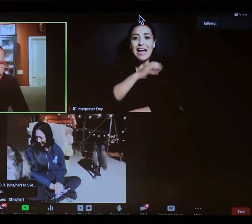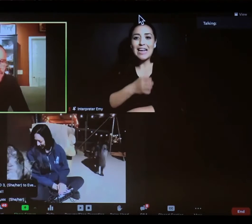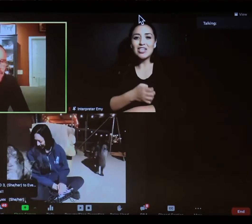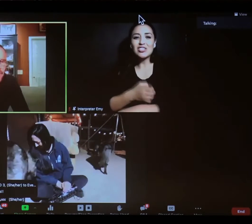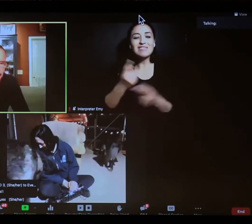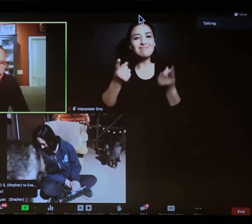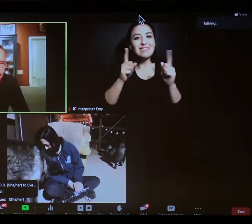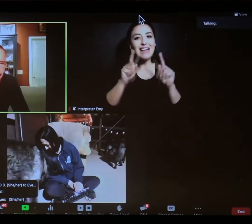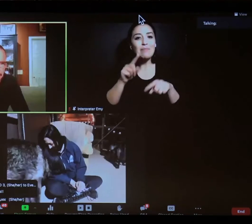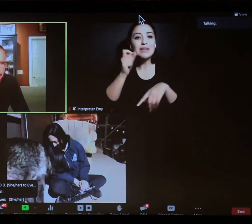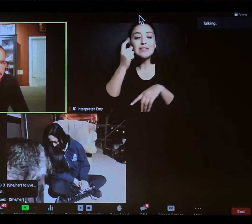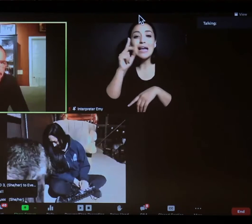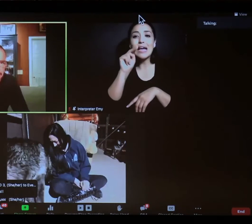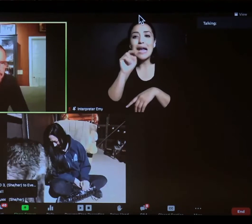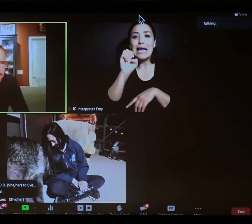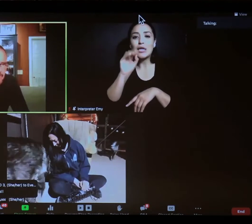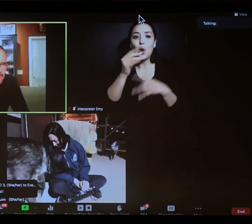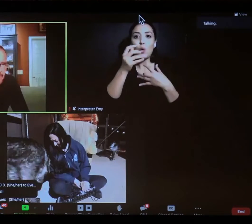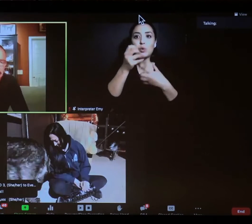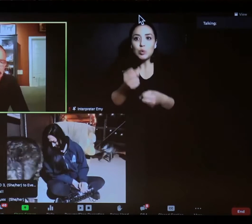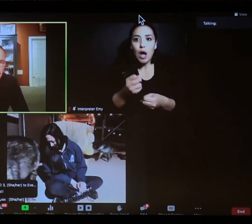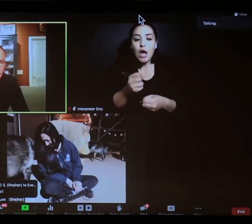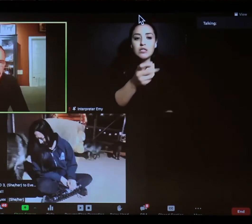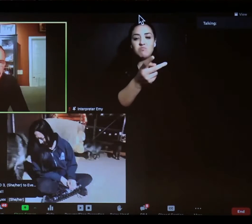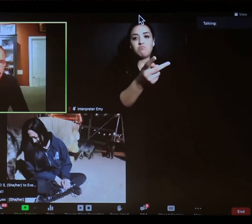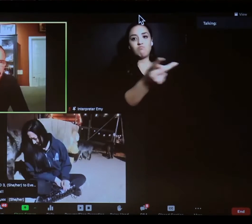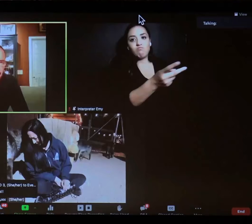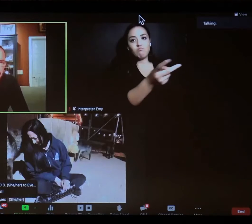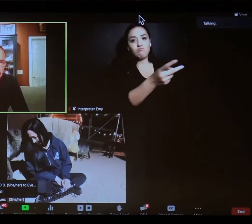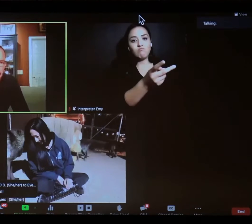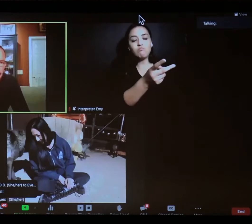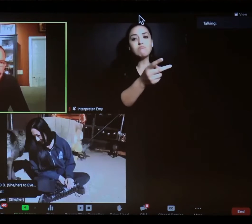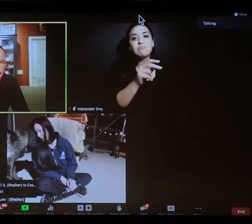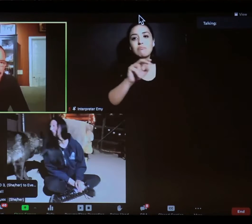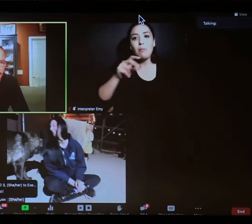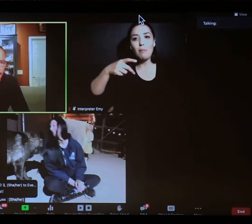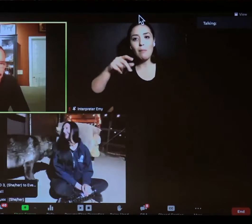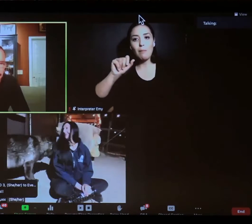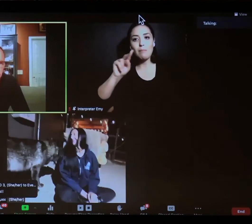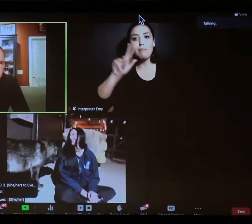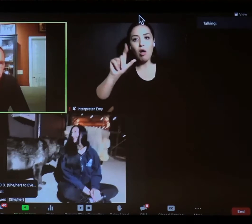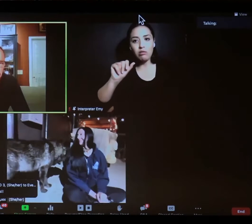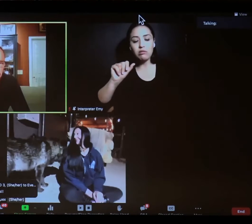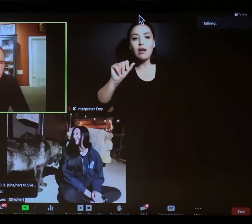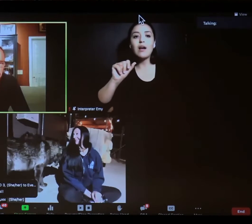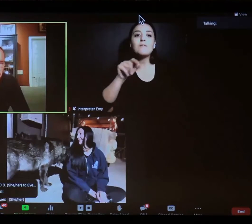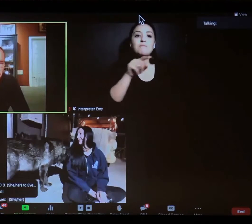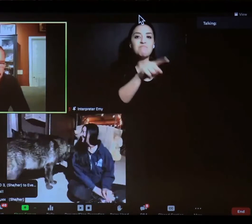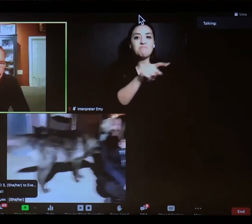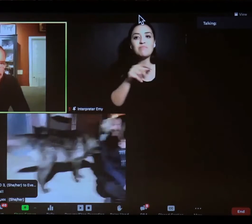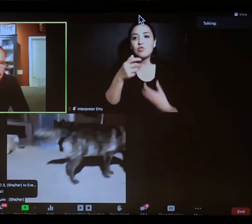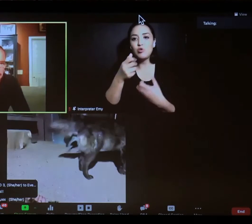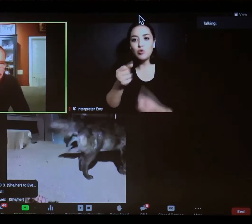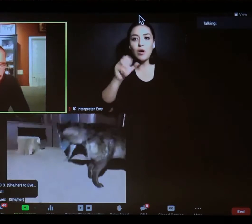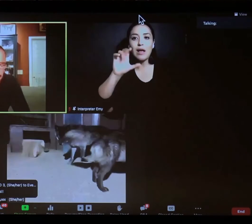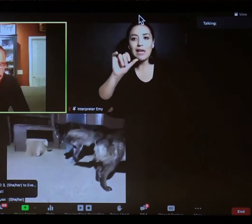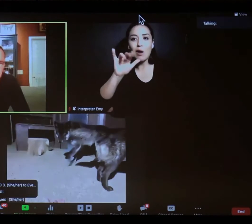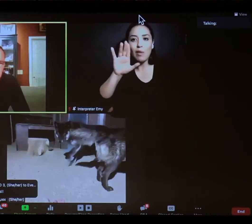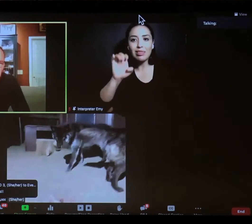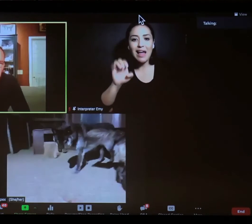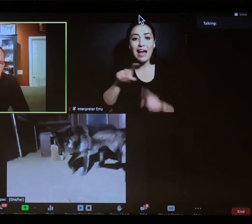and Caroline a lot more than he trusts me. But we are making progress, as you can see in the video. It's been a year